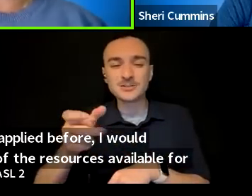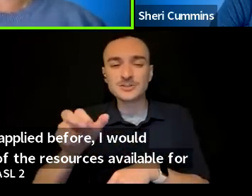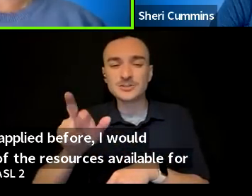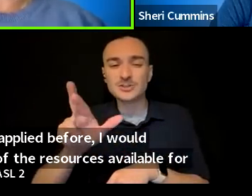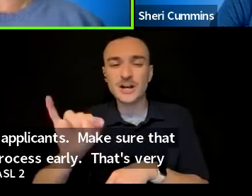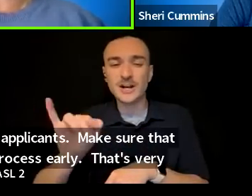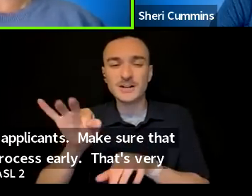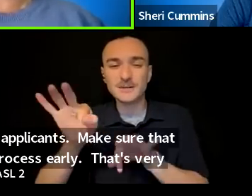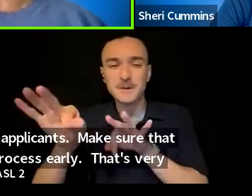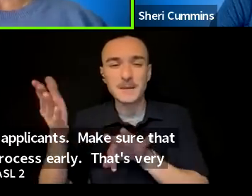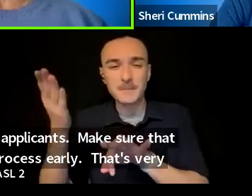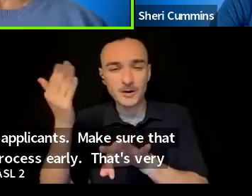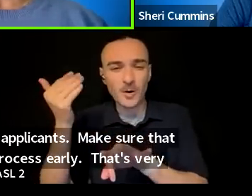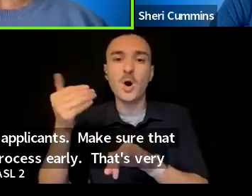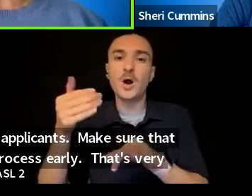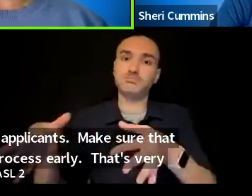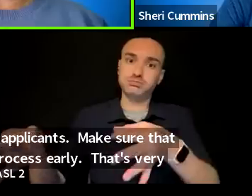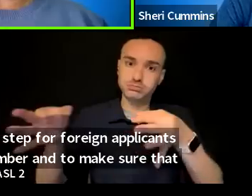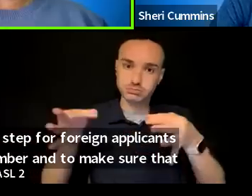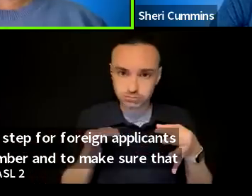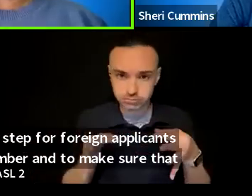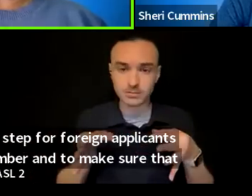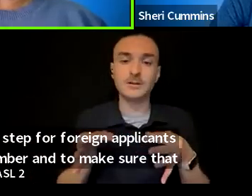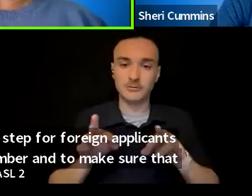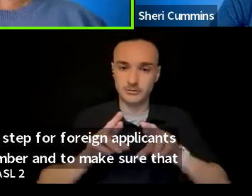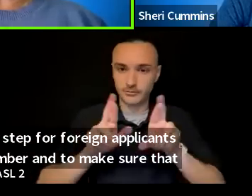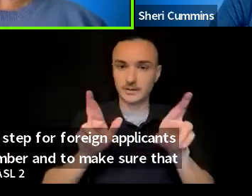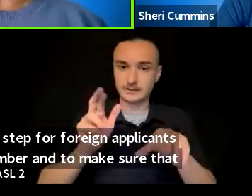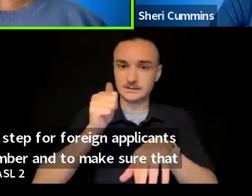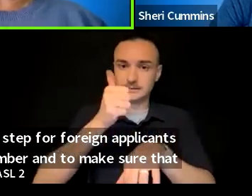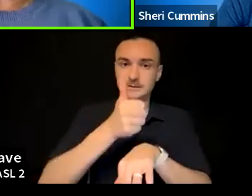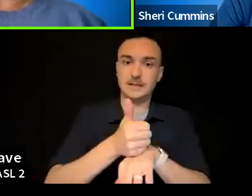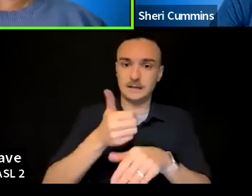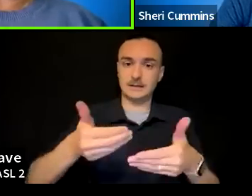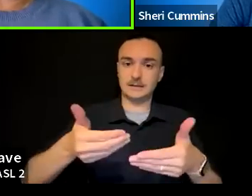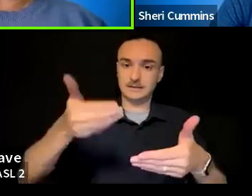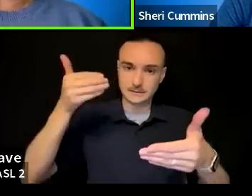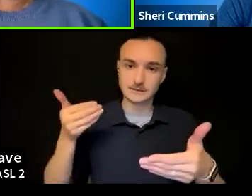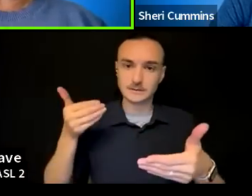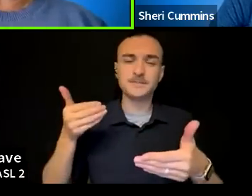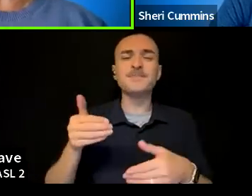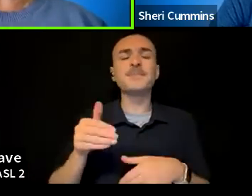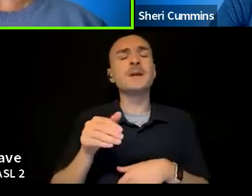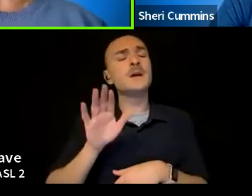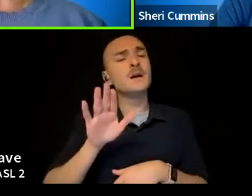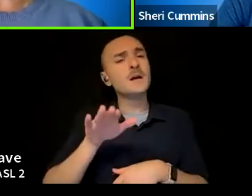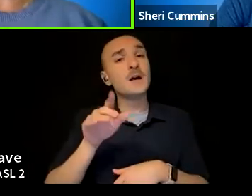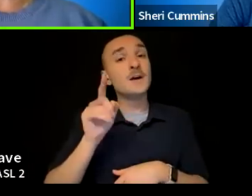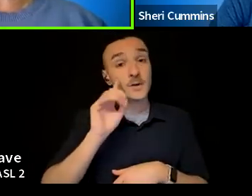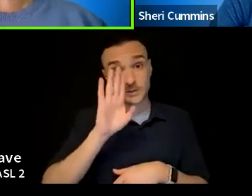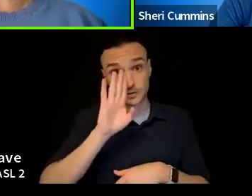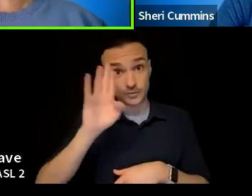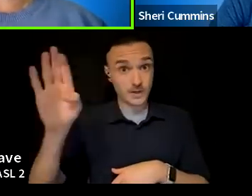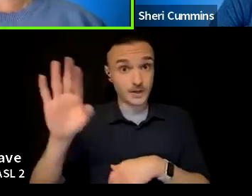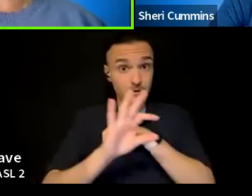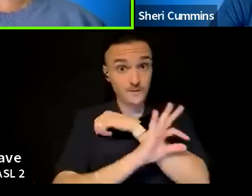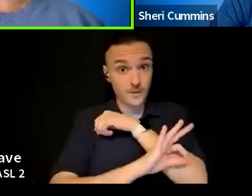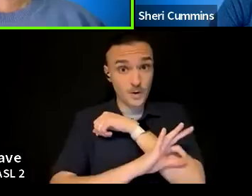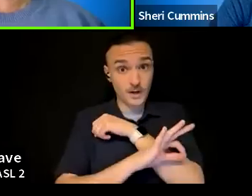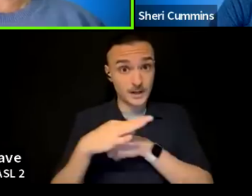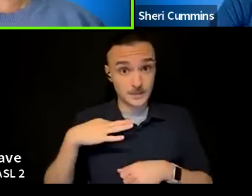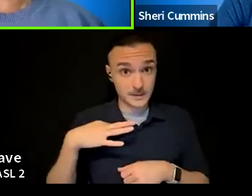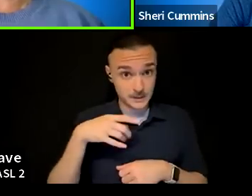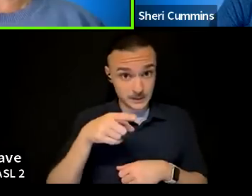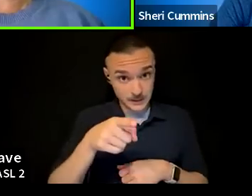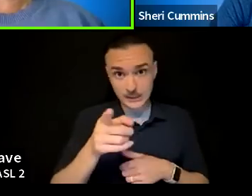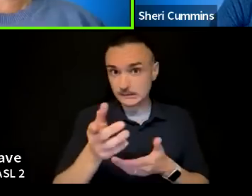that's in place. I would give one other piece of advice to direct foreign applicants, and that is to really think about